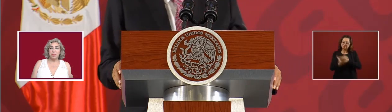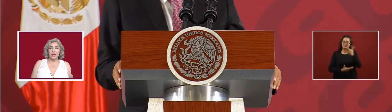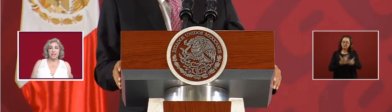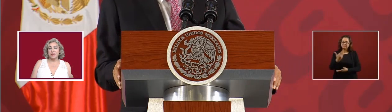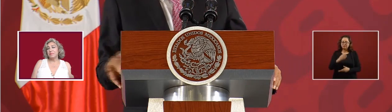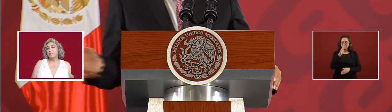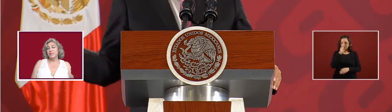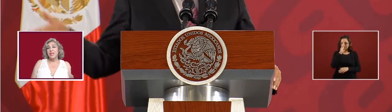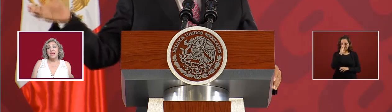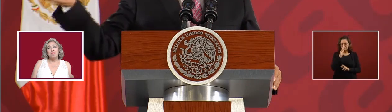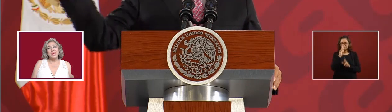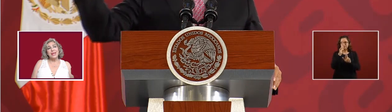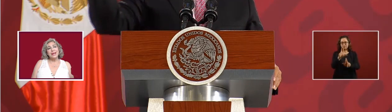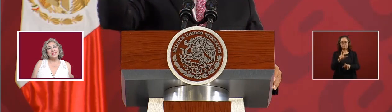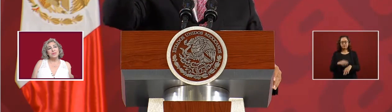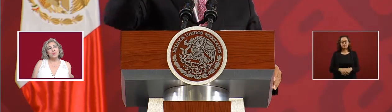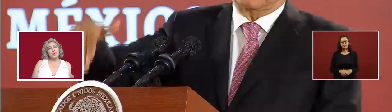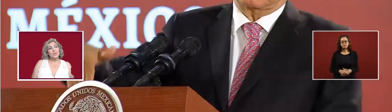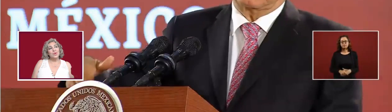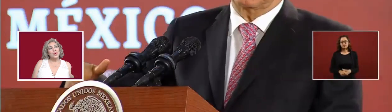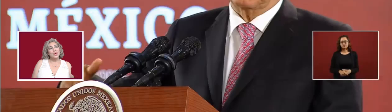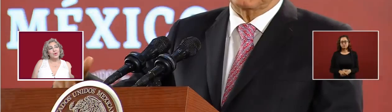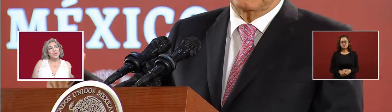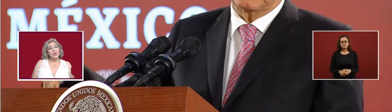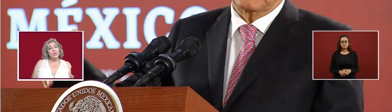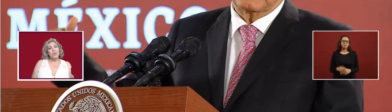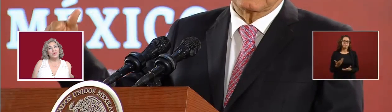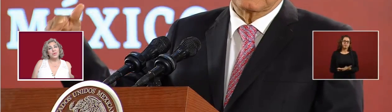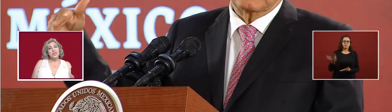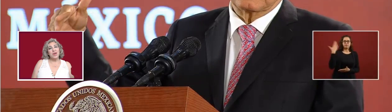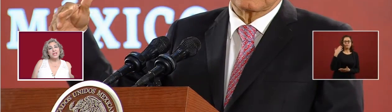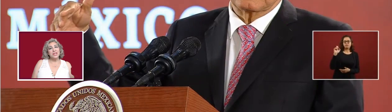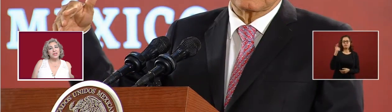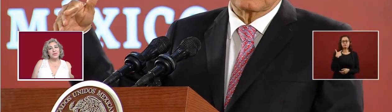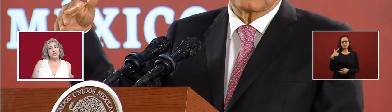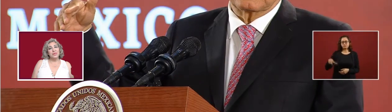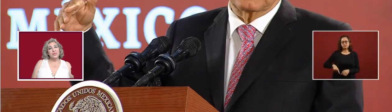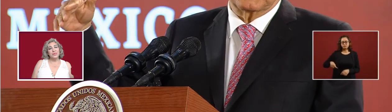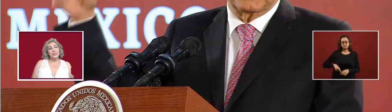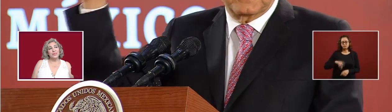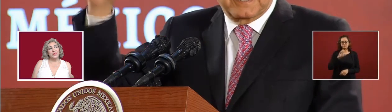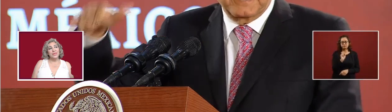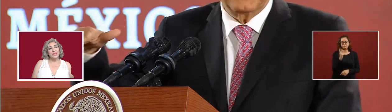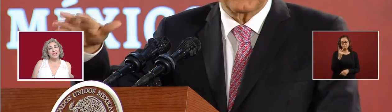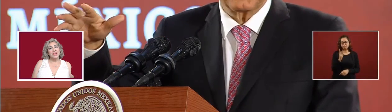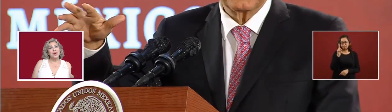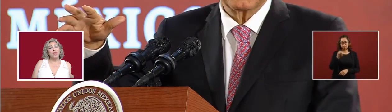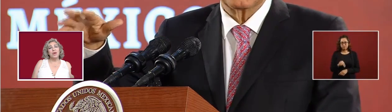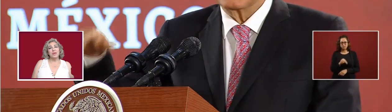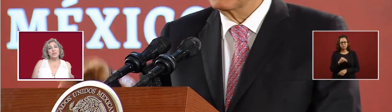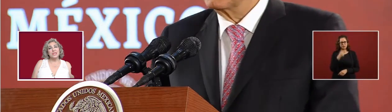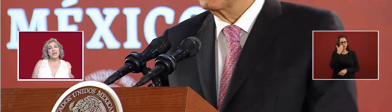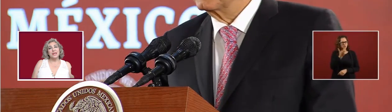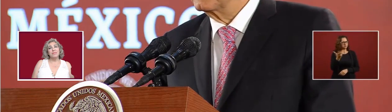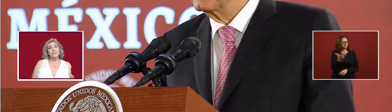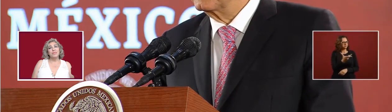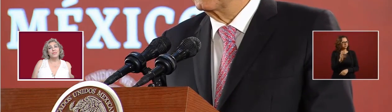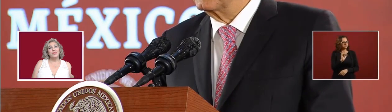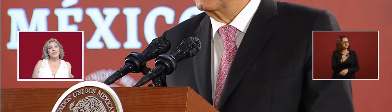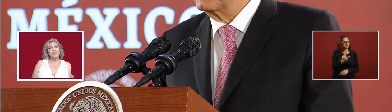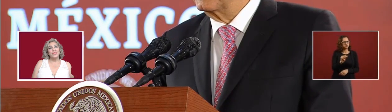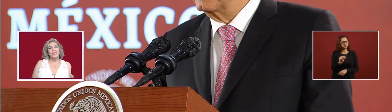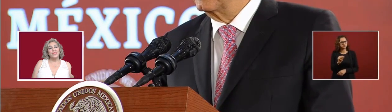all respect, because what we tried to do, or it was done